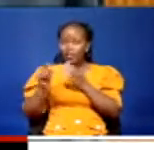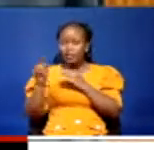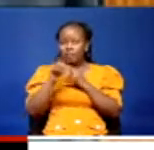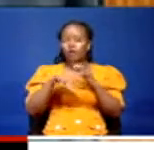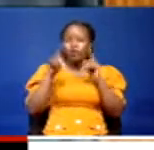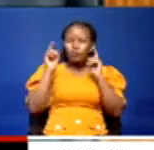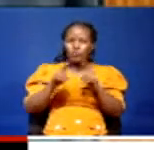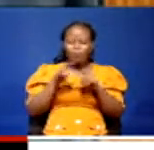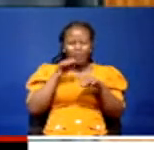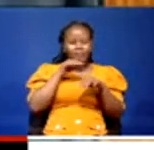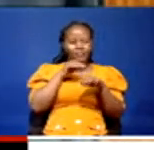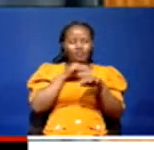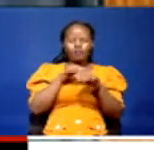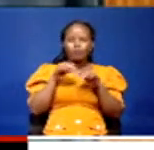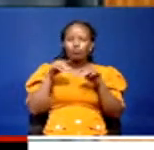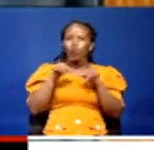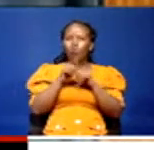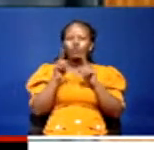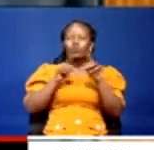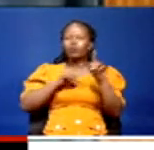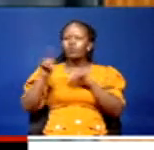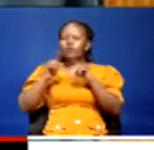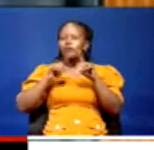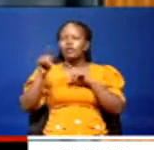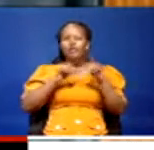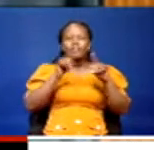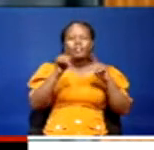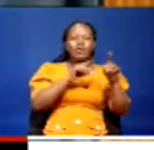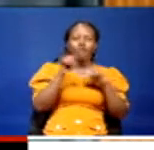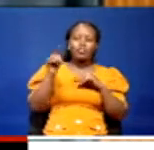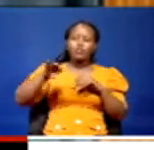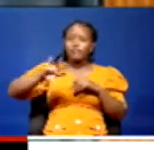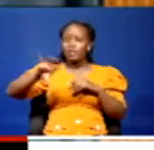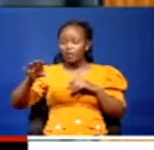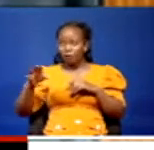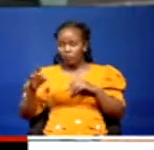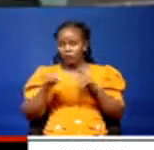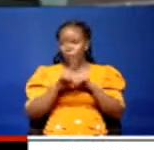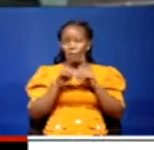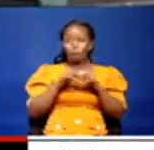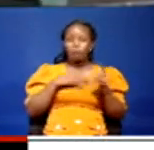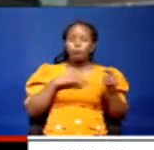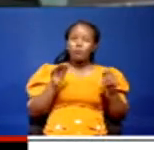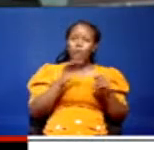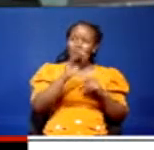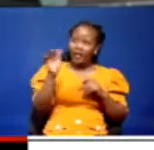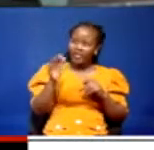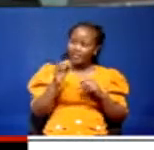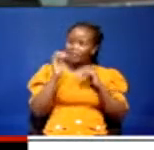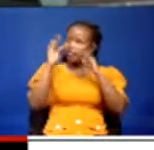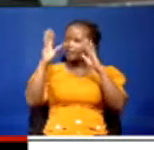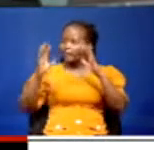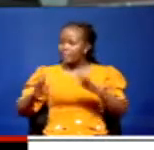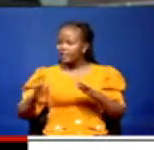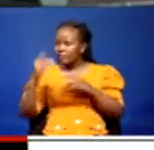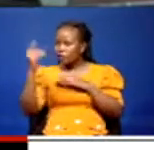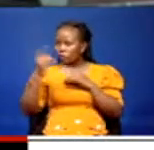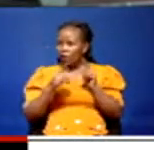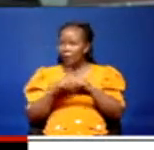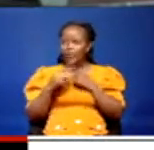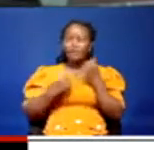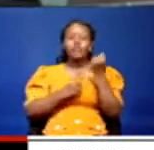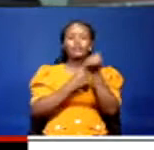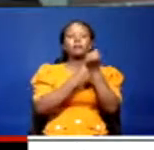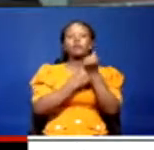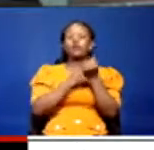counties. And also, I'll be calling on the old teachers to come and help us, even as we call our leaders, because there is a job here